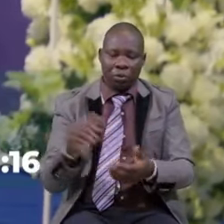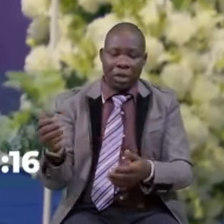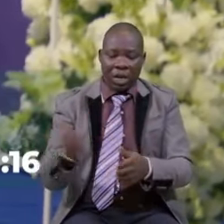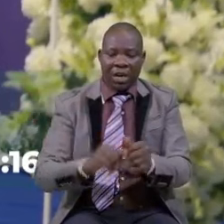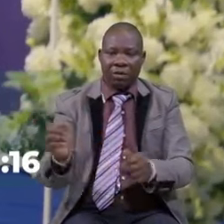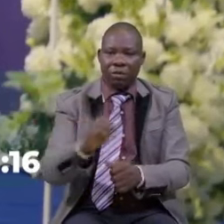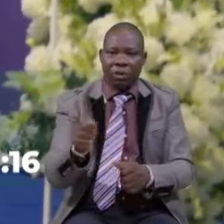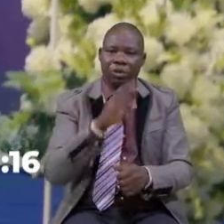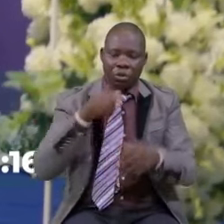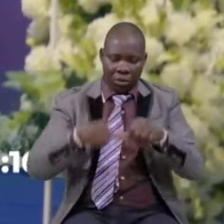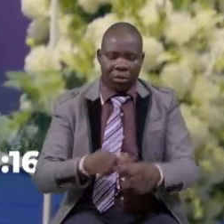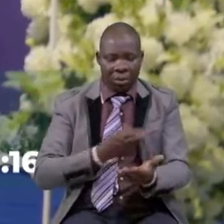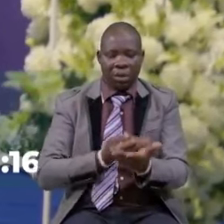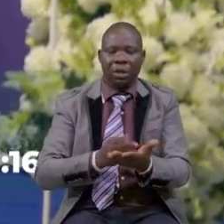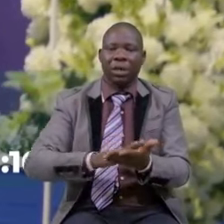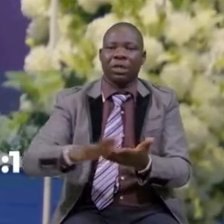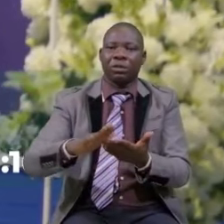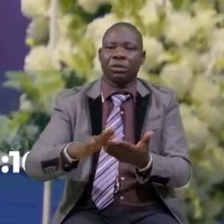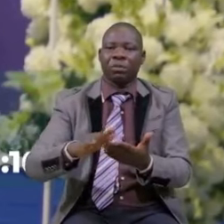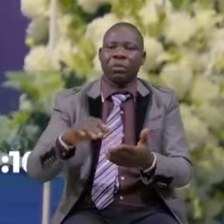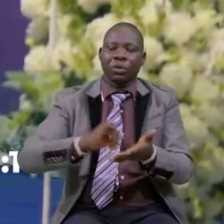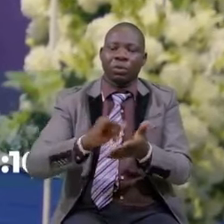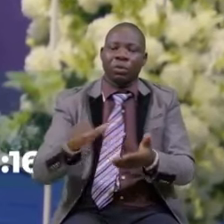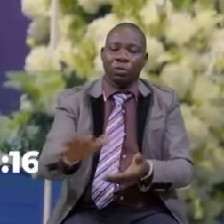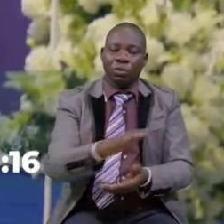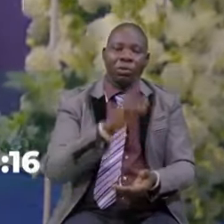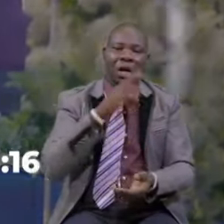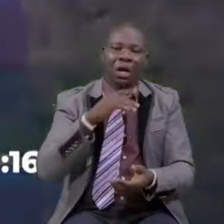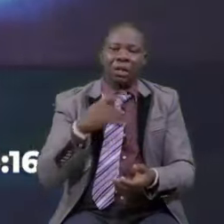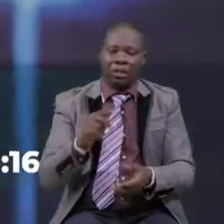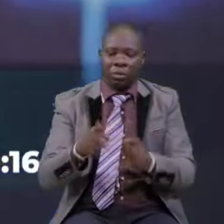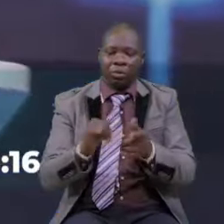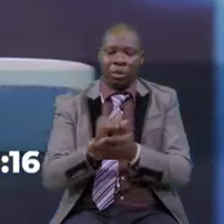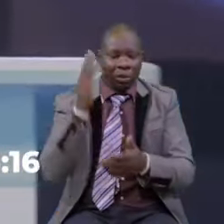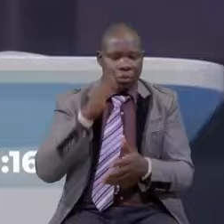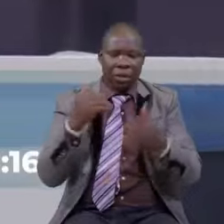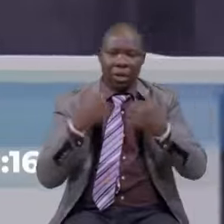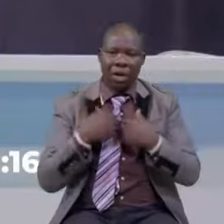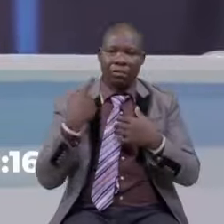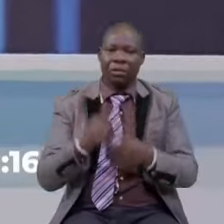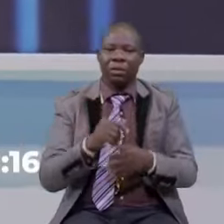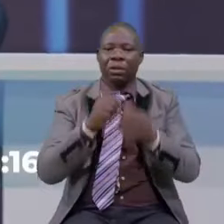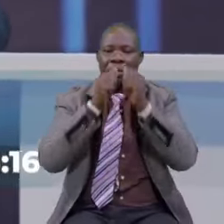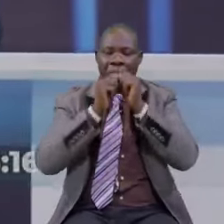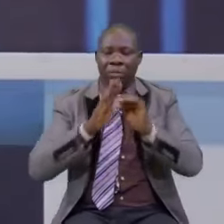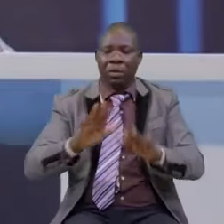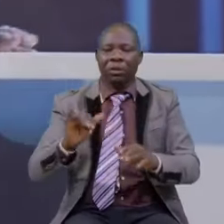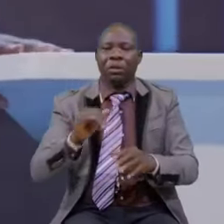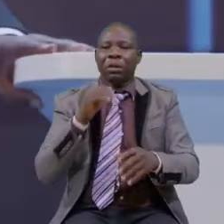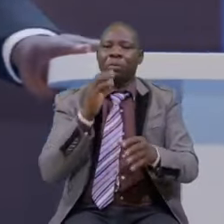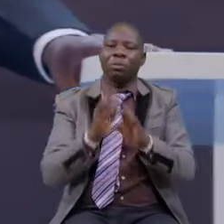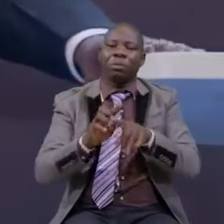you remain righteous, those are the people that will have the blessing. But if while